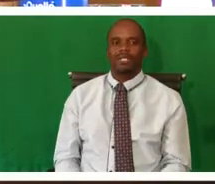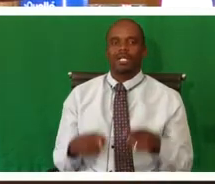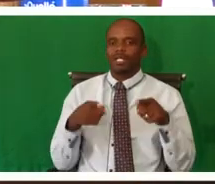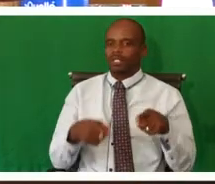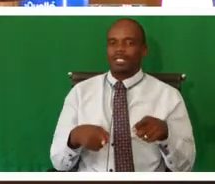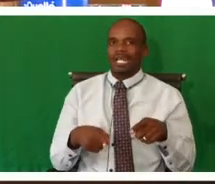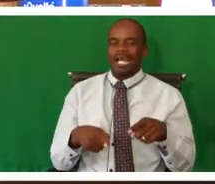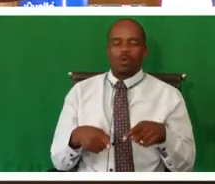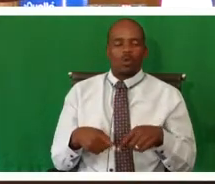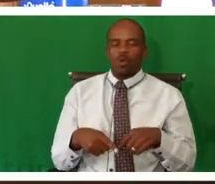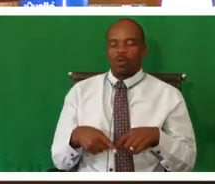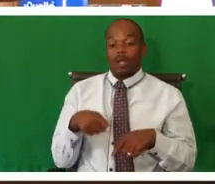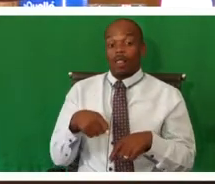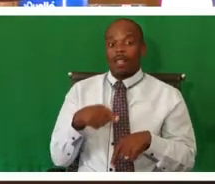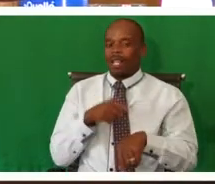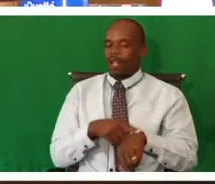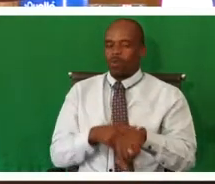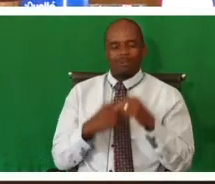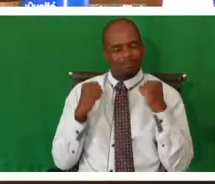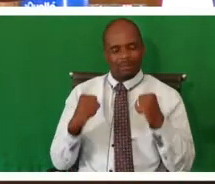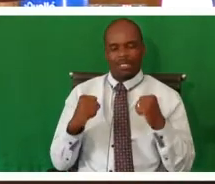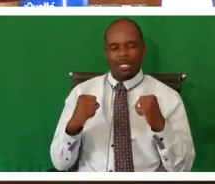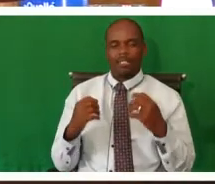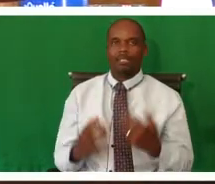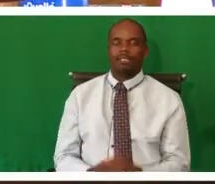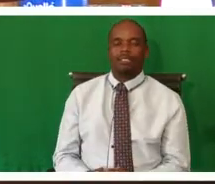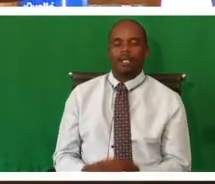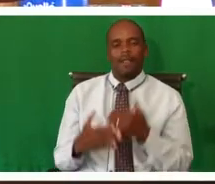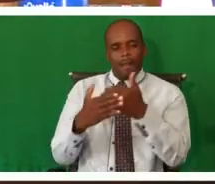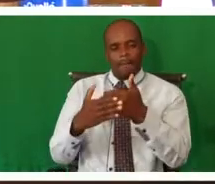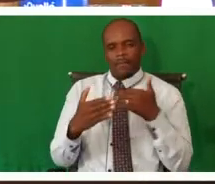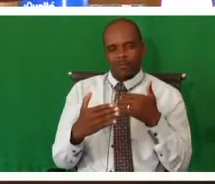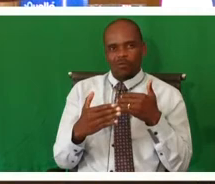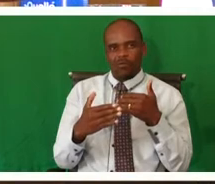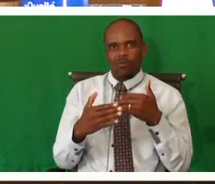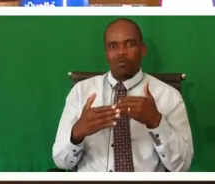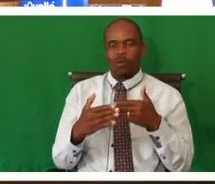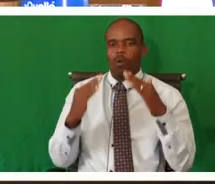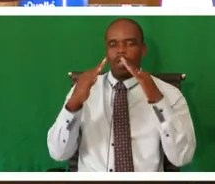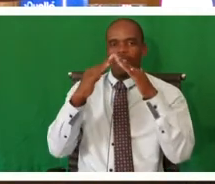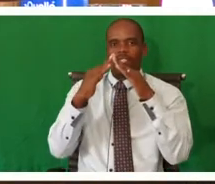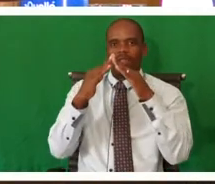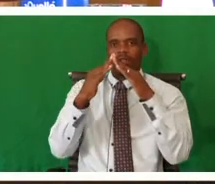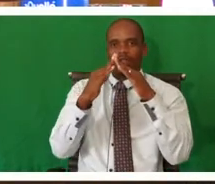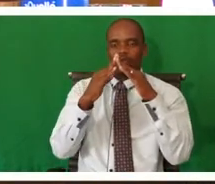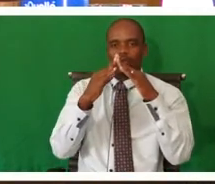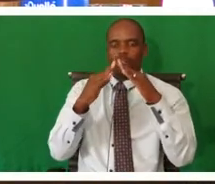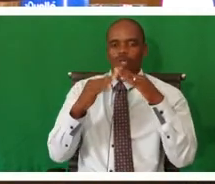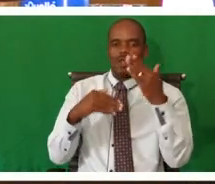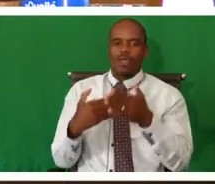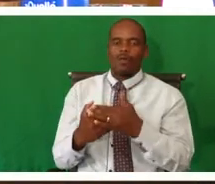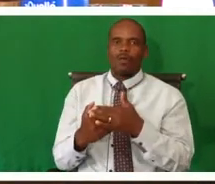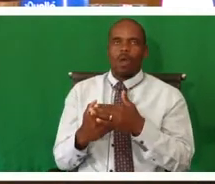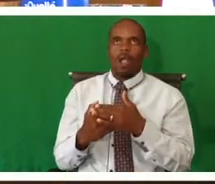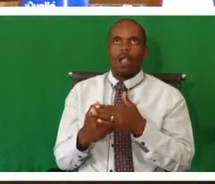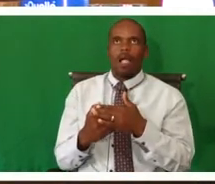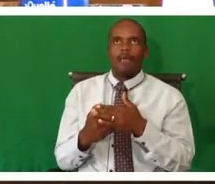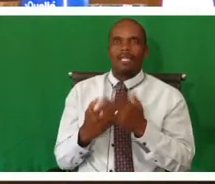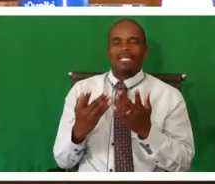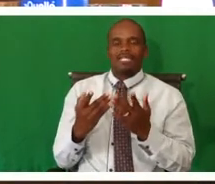difficult circumstances. Before the House adjourns, I wish to make the following